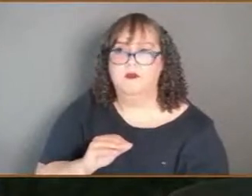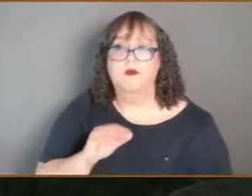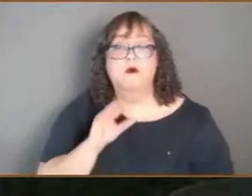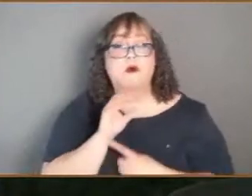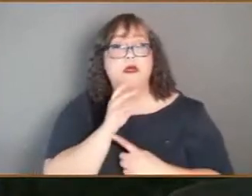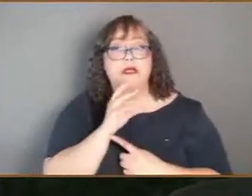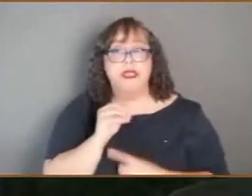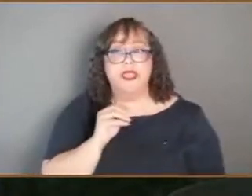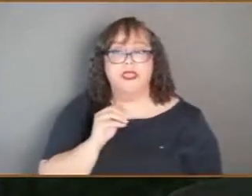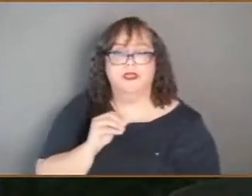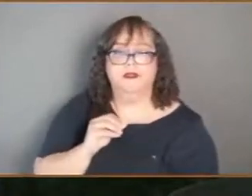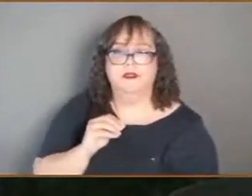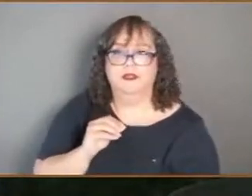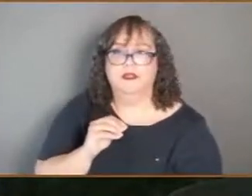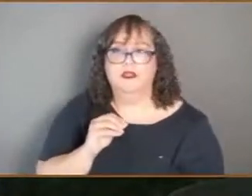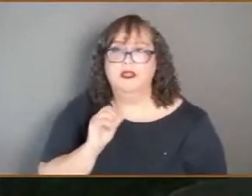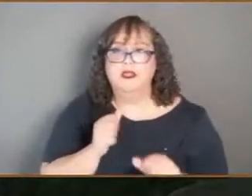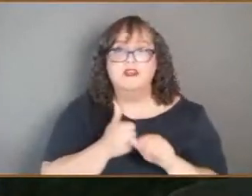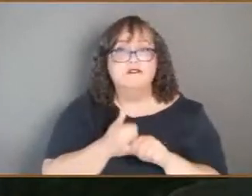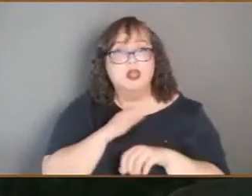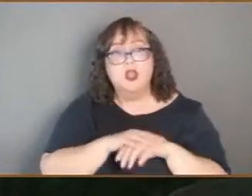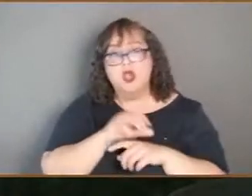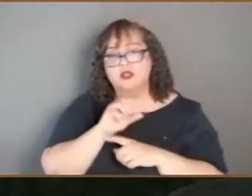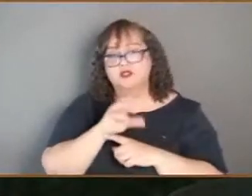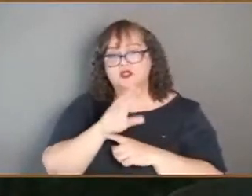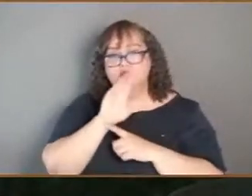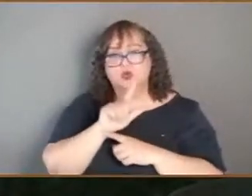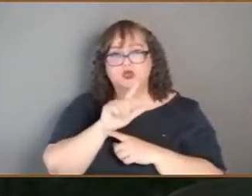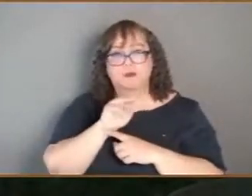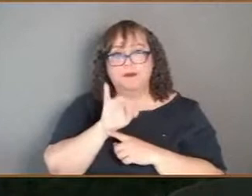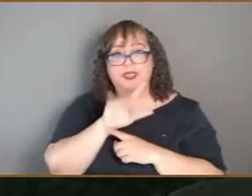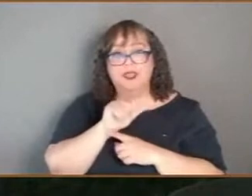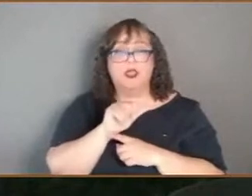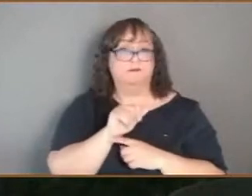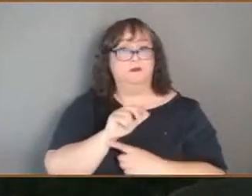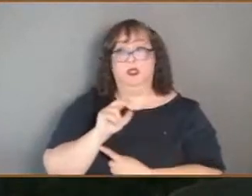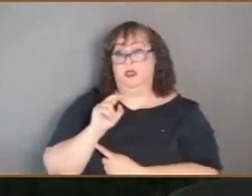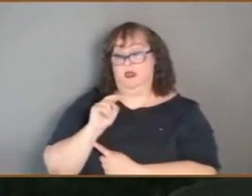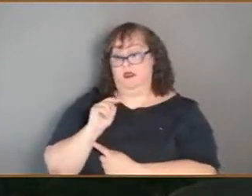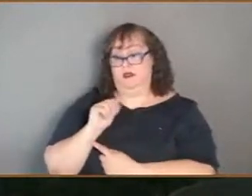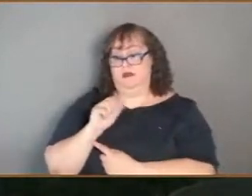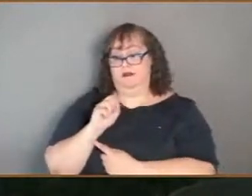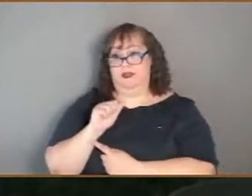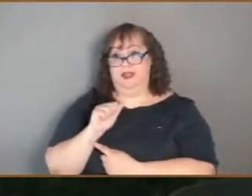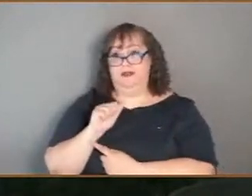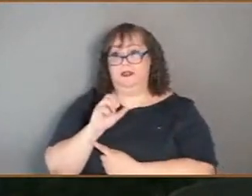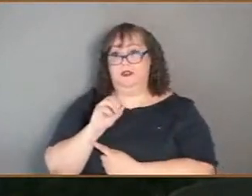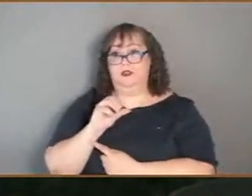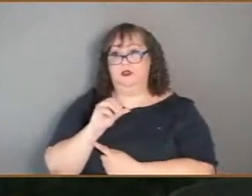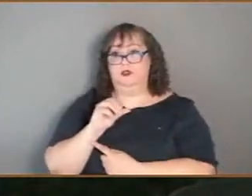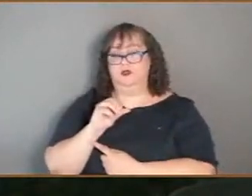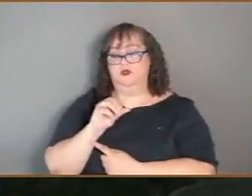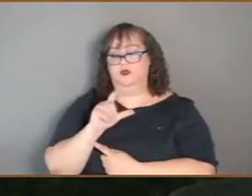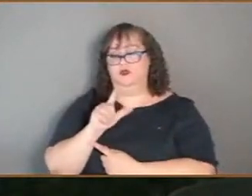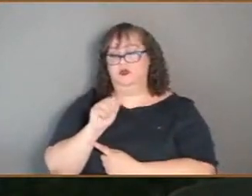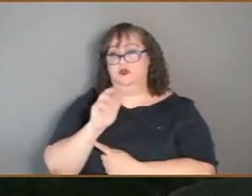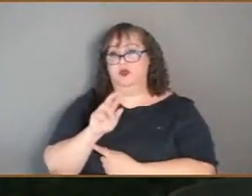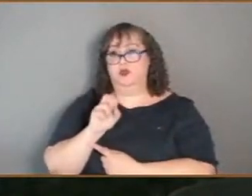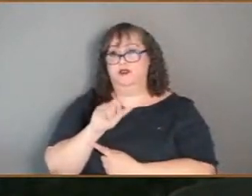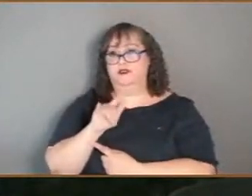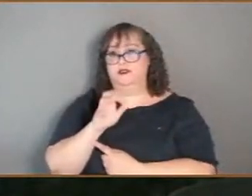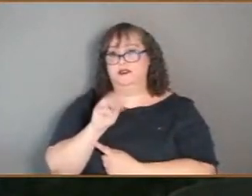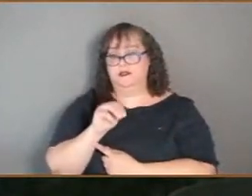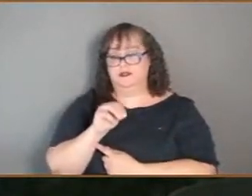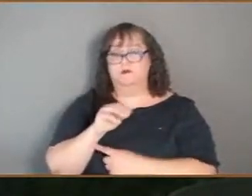on social media. So you can follow NASA Solar System on Facebook, Twitter, and Instagram. Again, NASA Solar